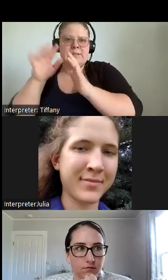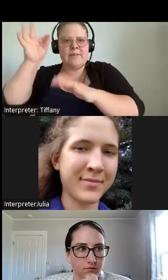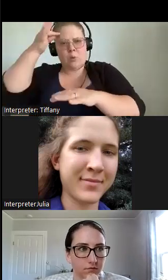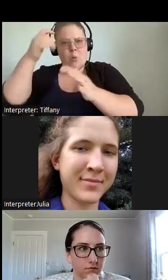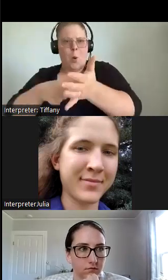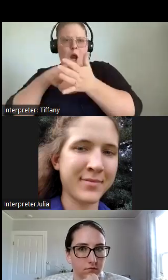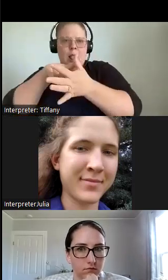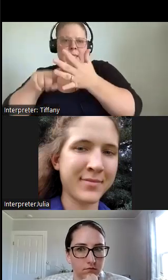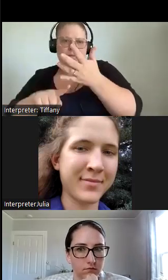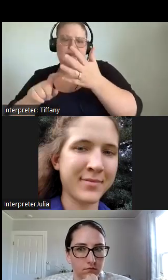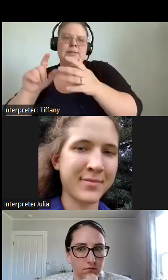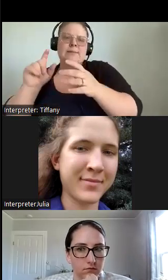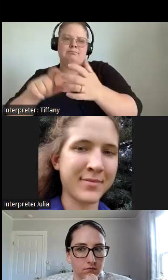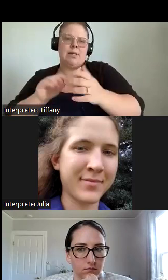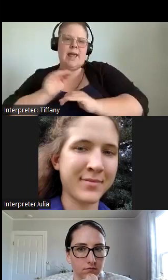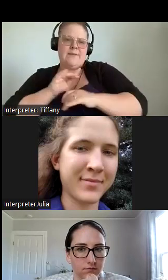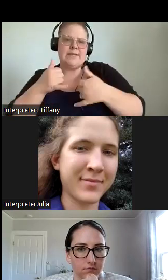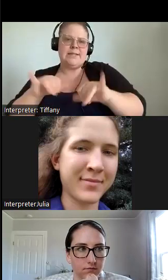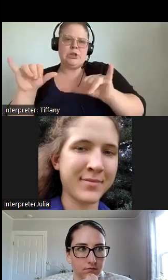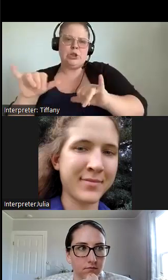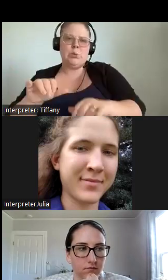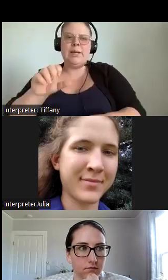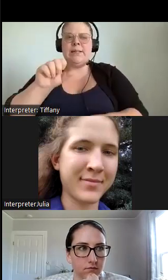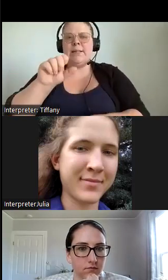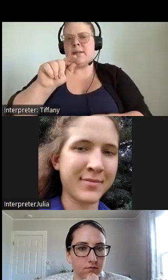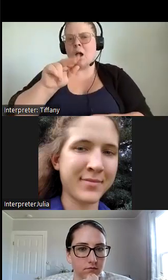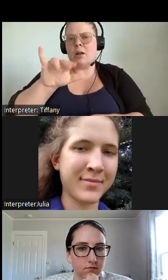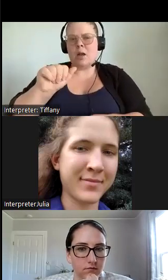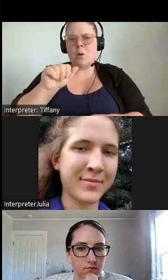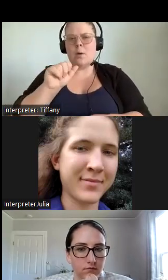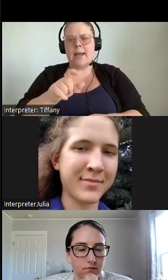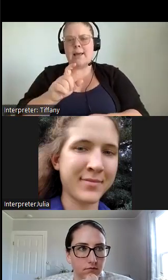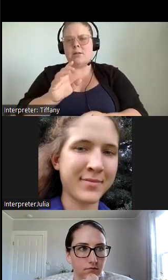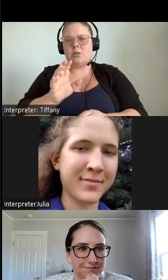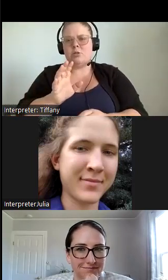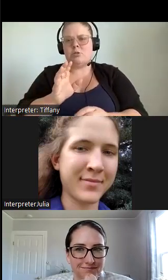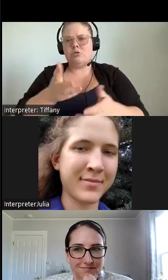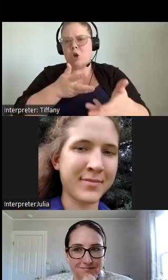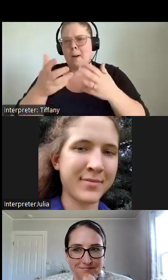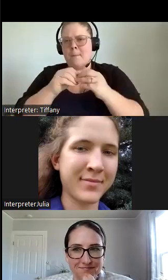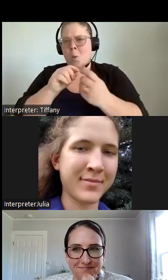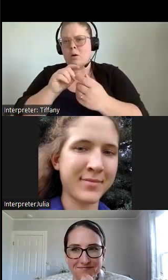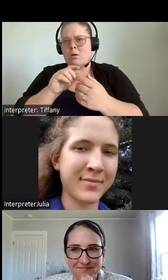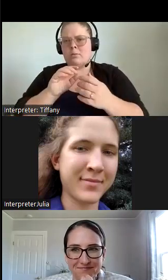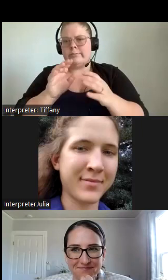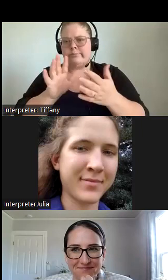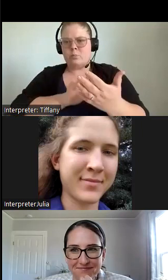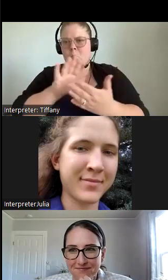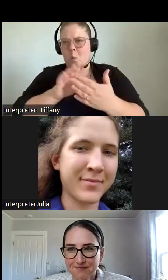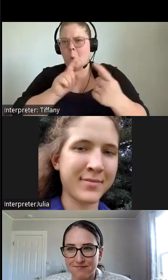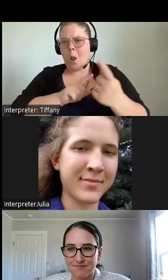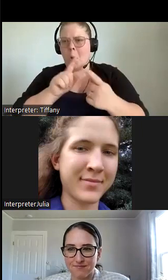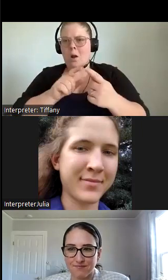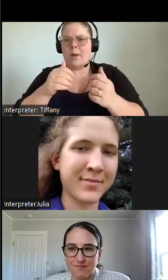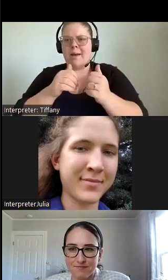lists as well. So yep, and Tanya, we can talk offline a little bit too, because yeah, we got some block grant recommendations